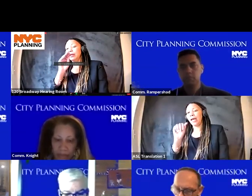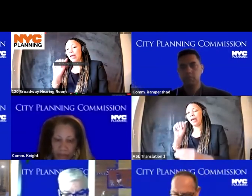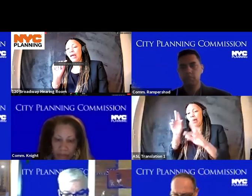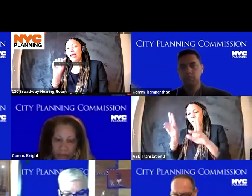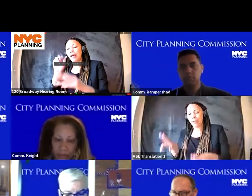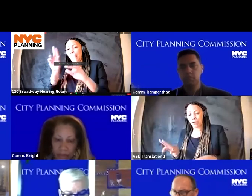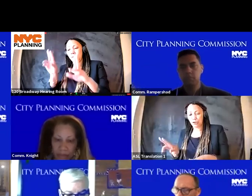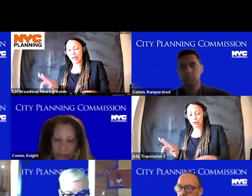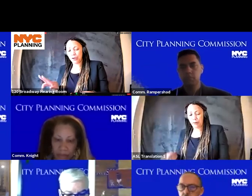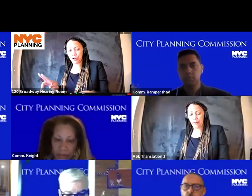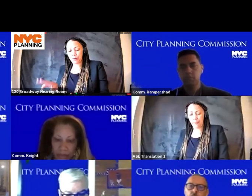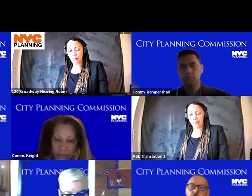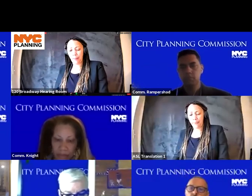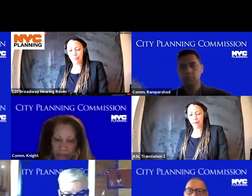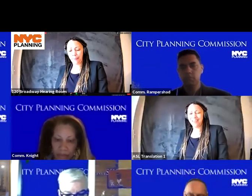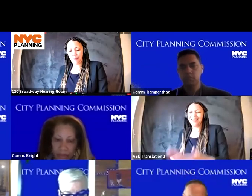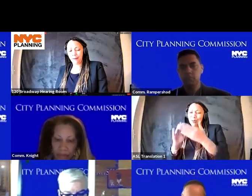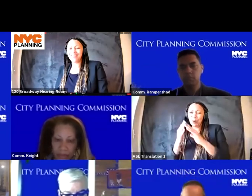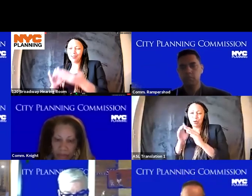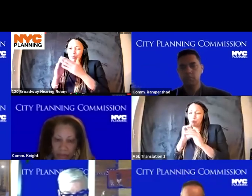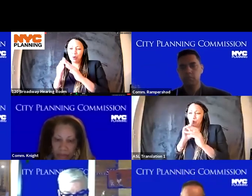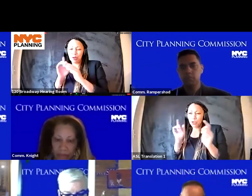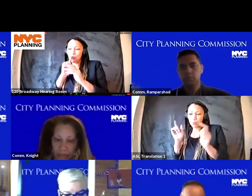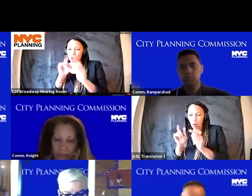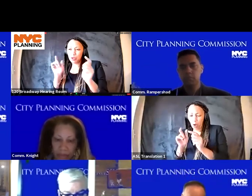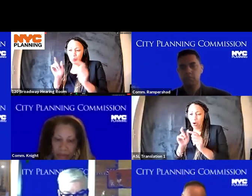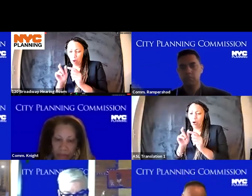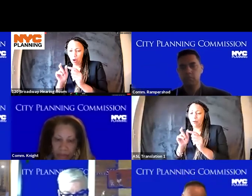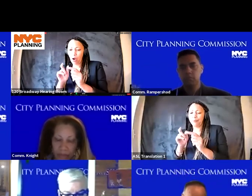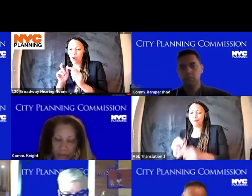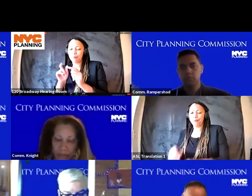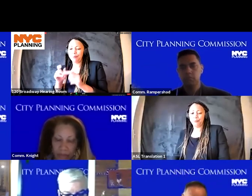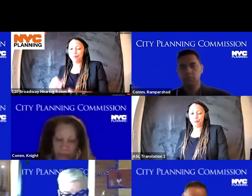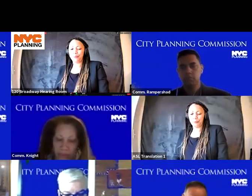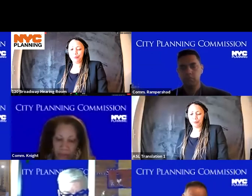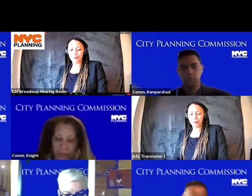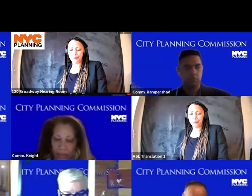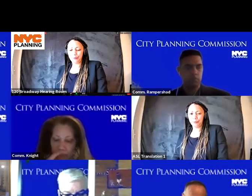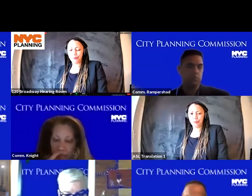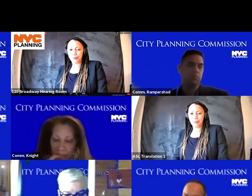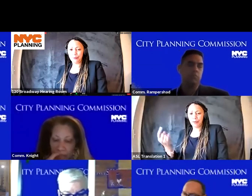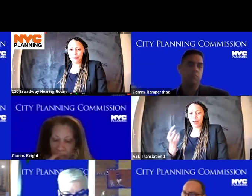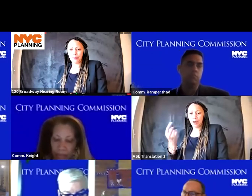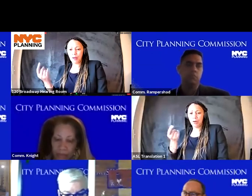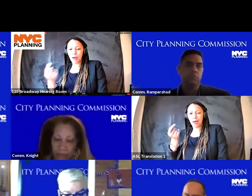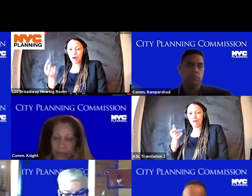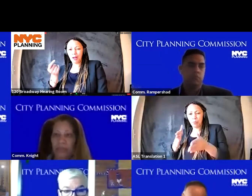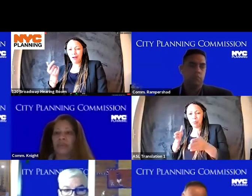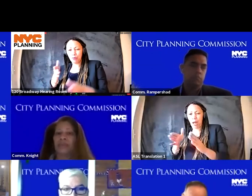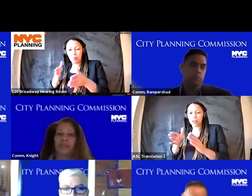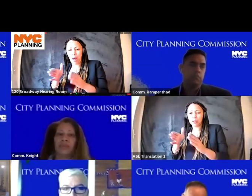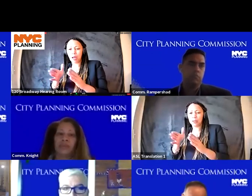community, which is very small, really just a couple of blocks,